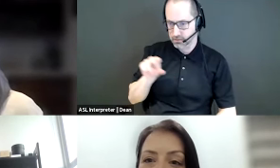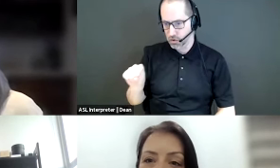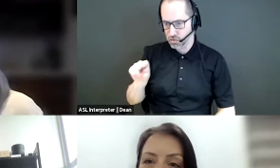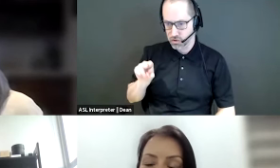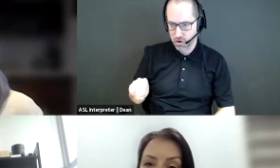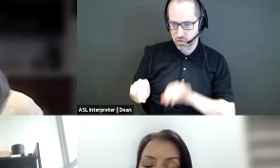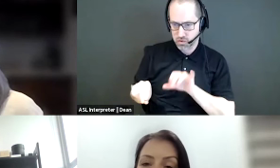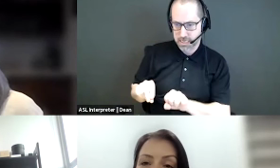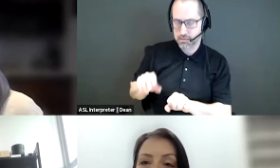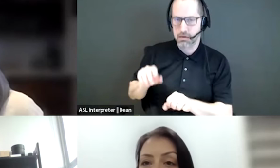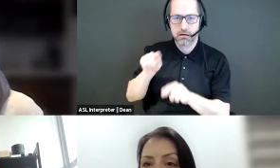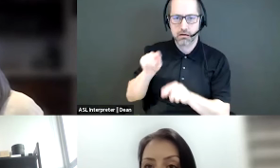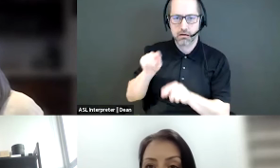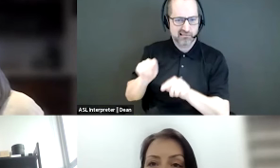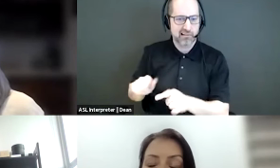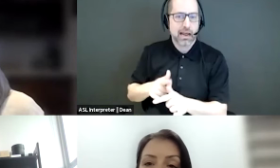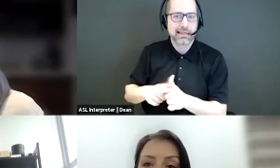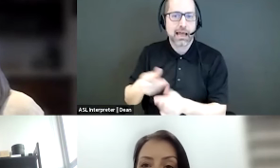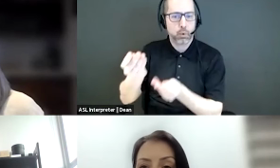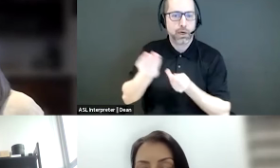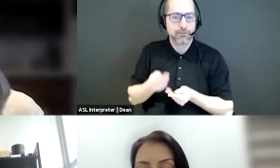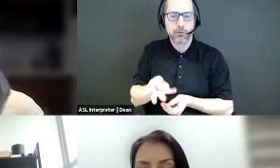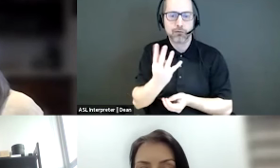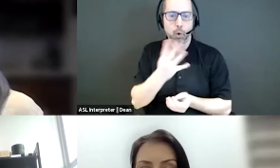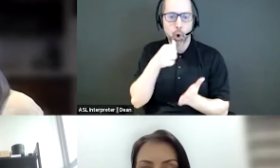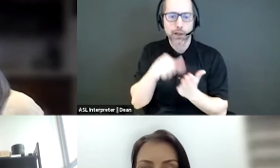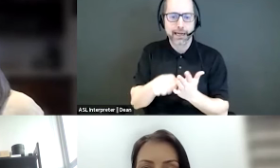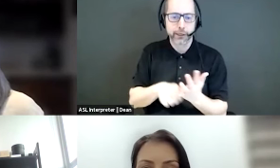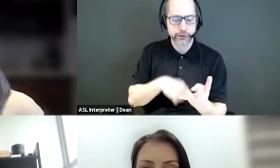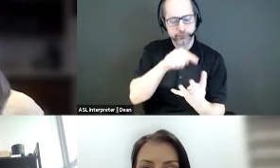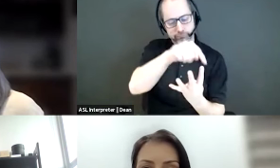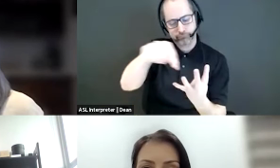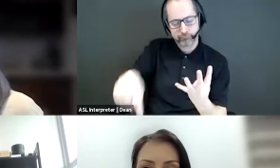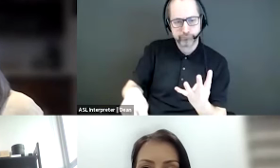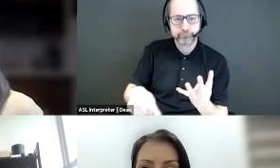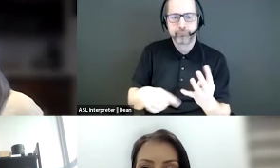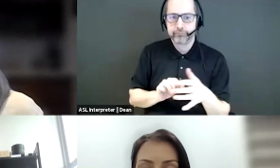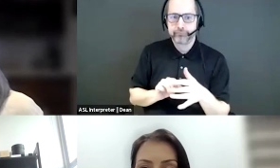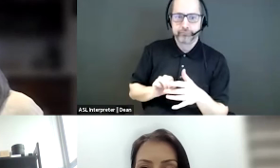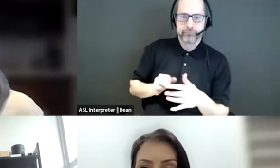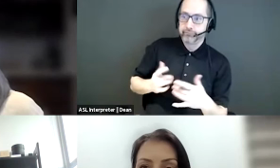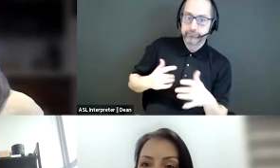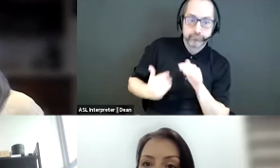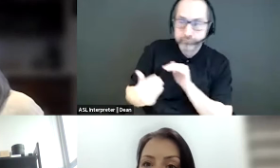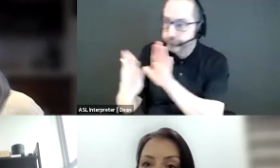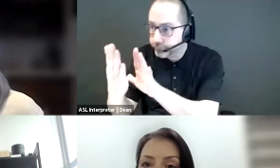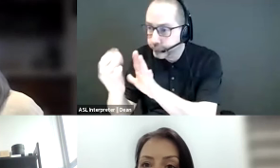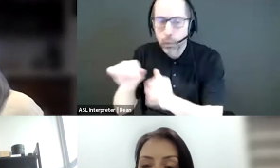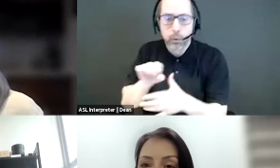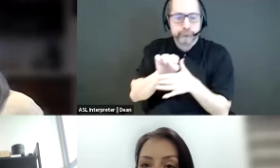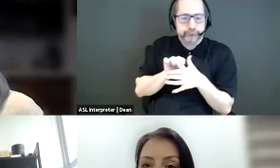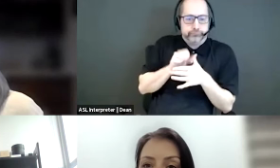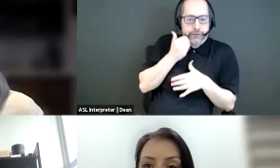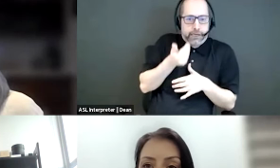you in order of dominance. So are you extroverted, introverted? Are you sensing or intuitive? Are